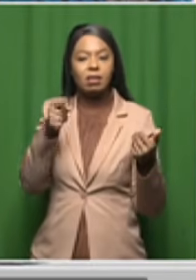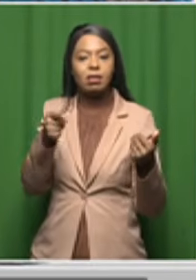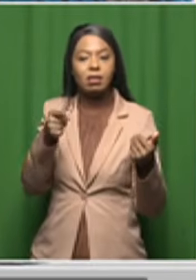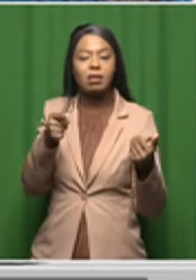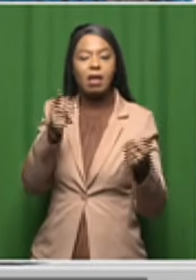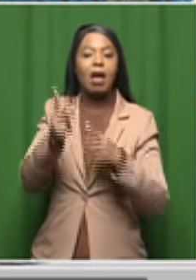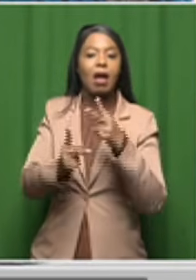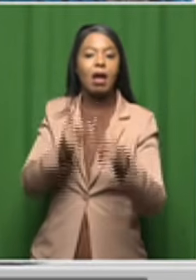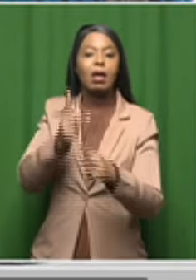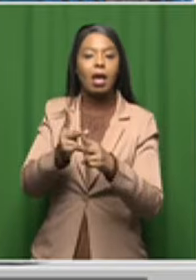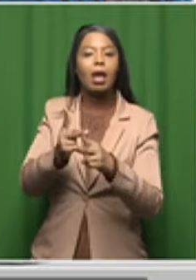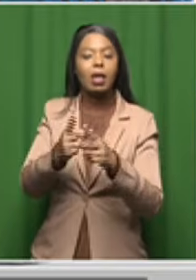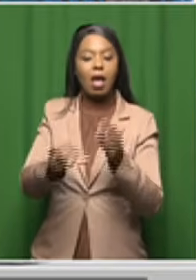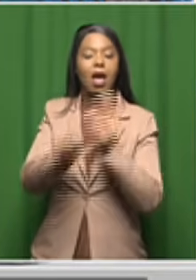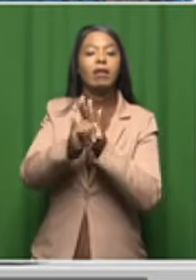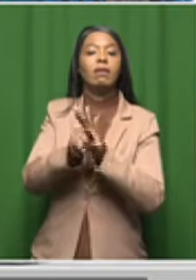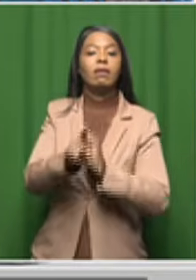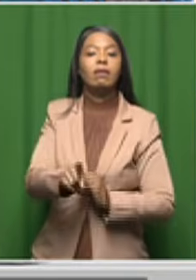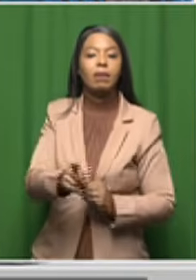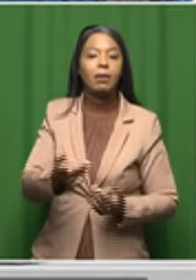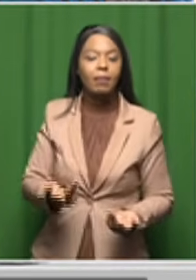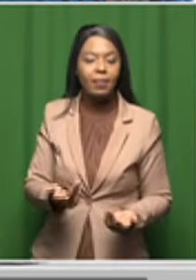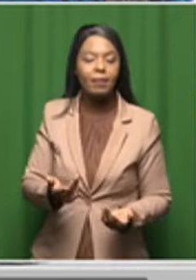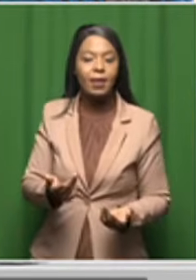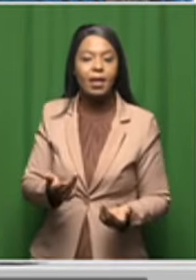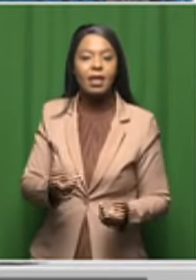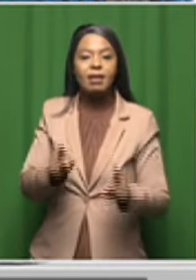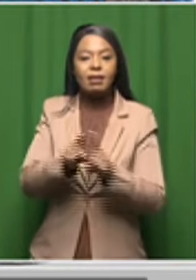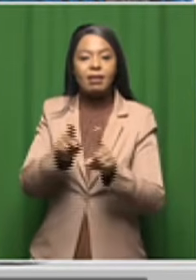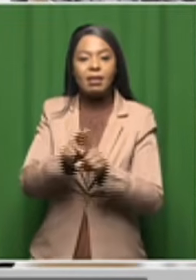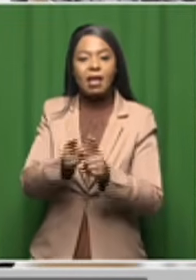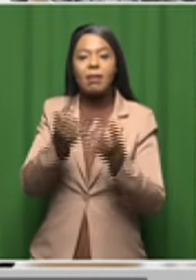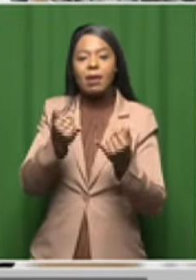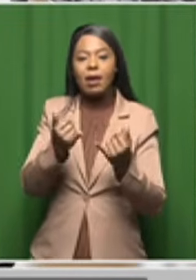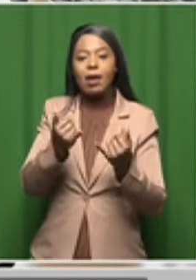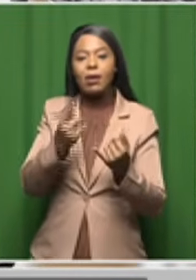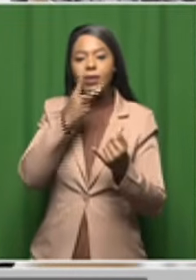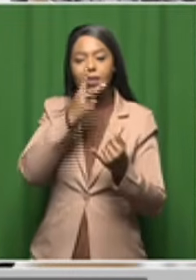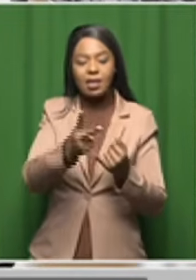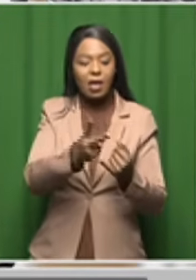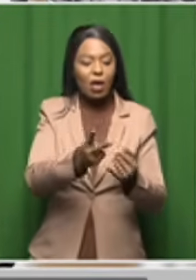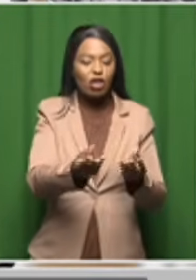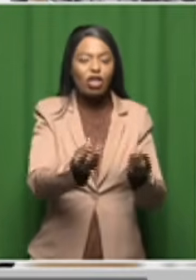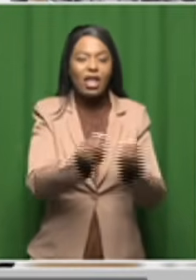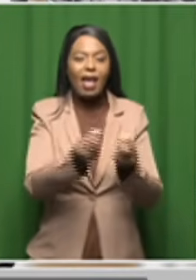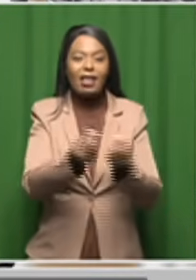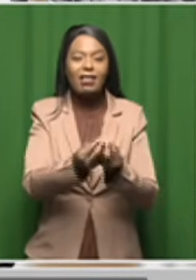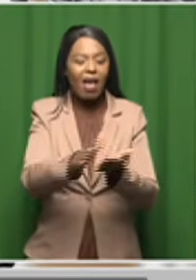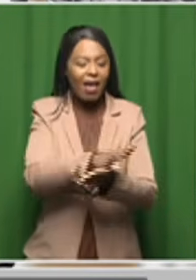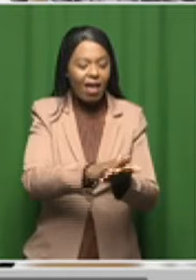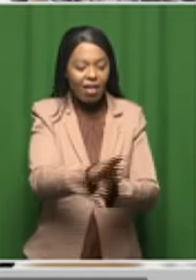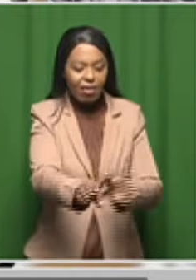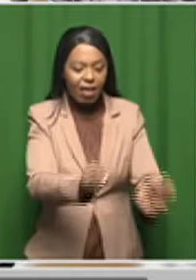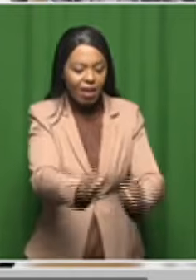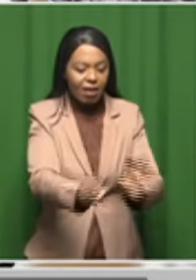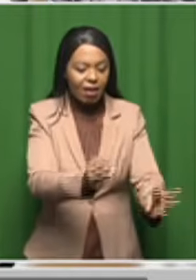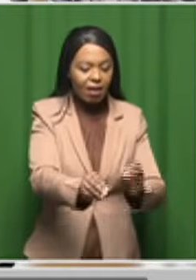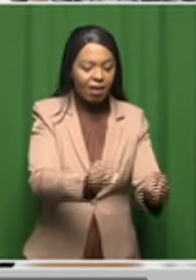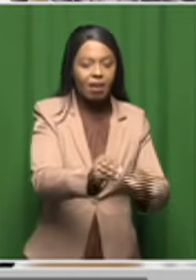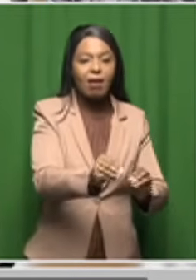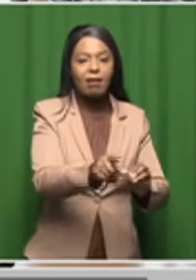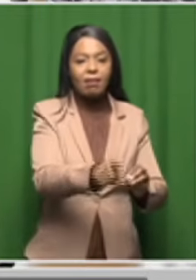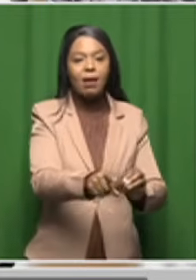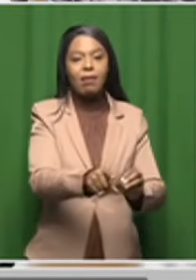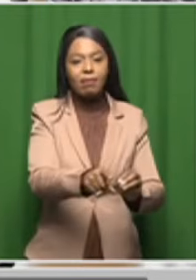That we are not getting defeated. Just as we say, scrap is there. The discarded people,